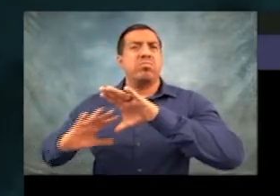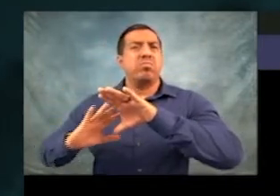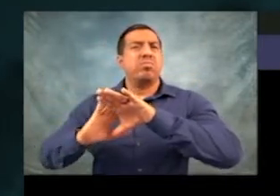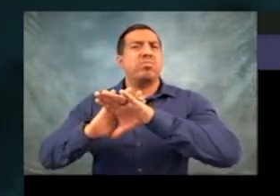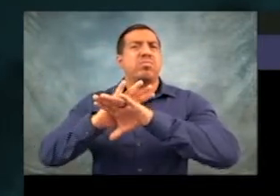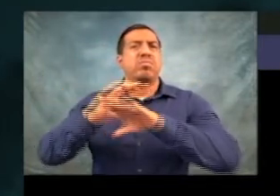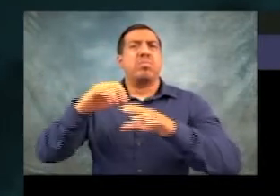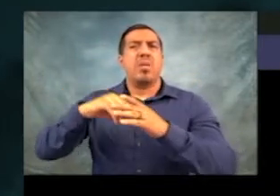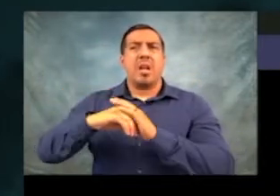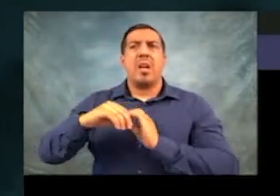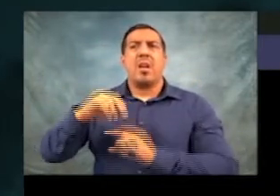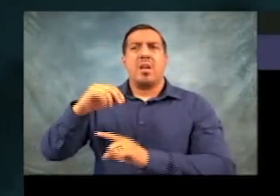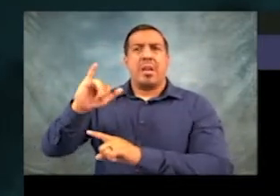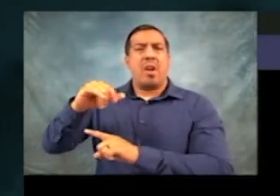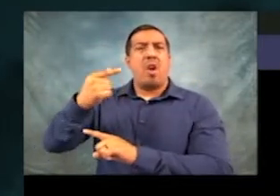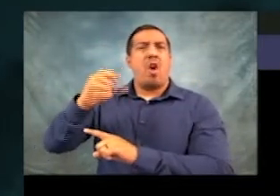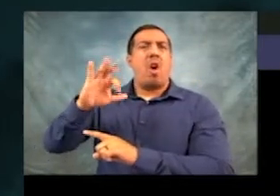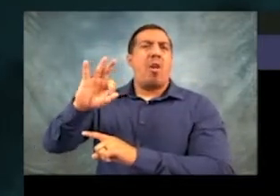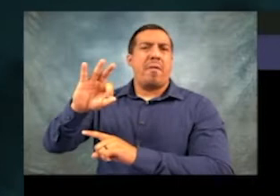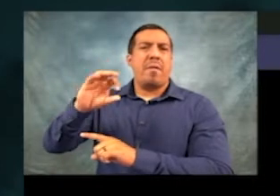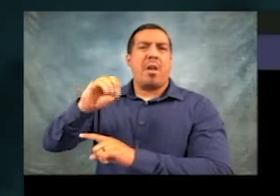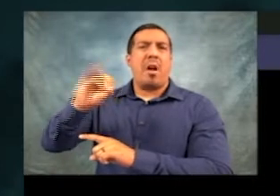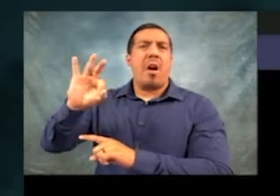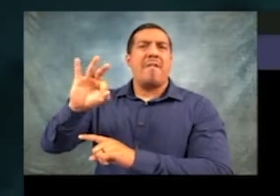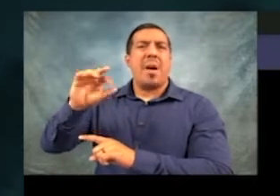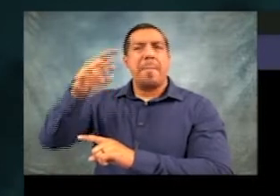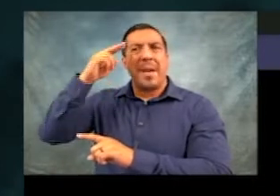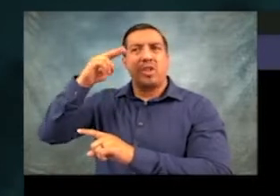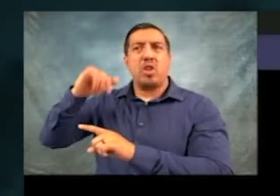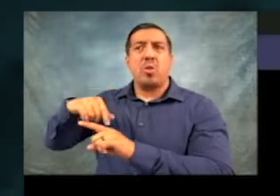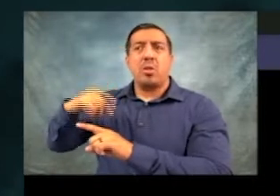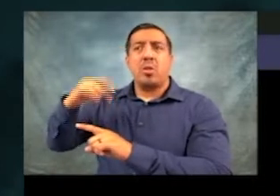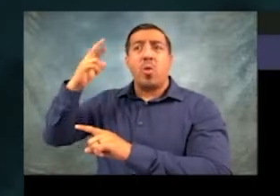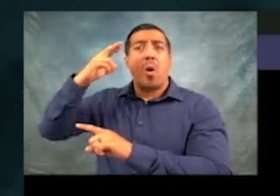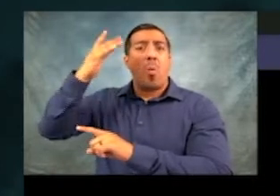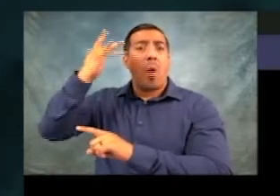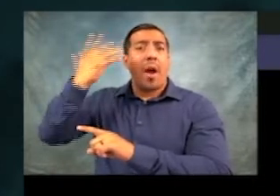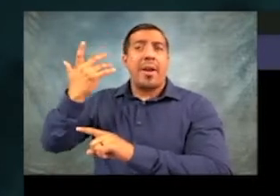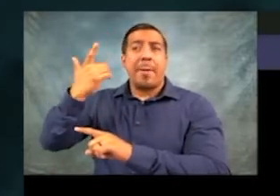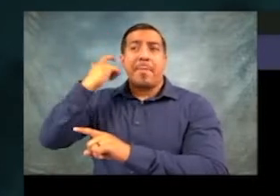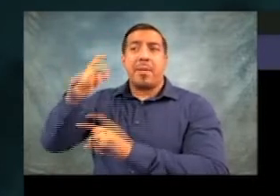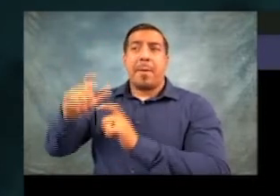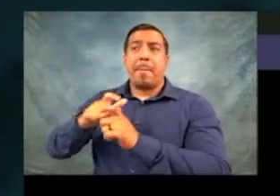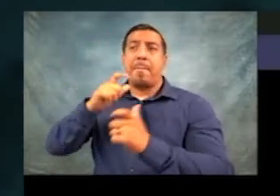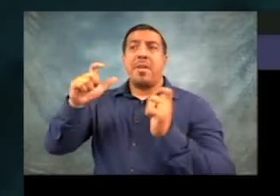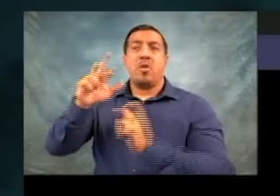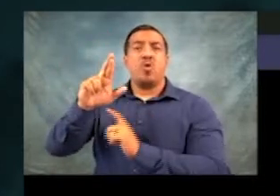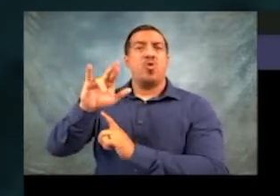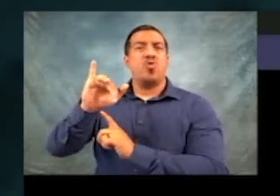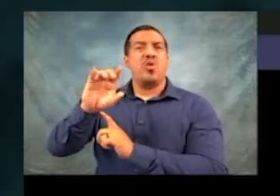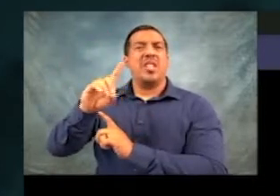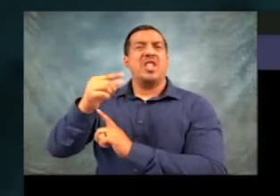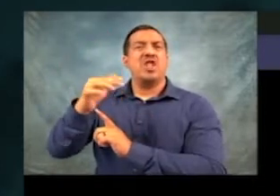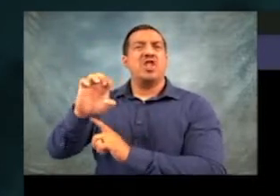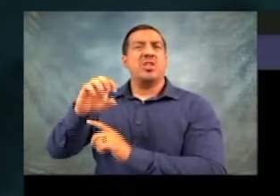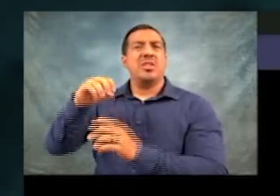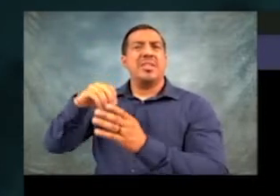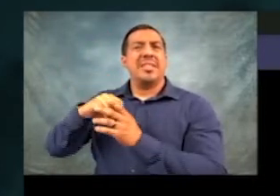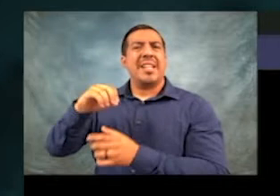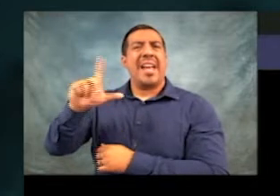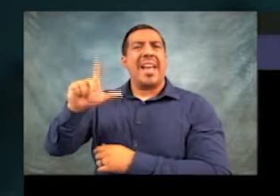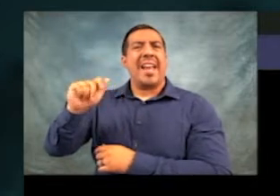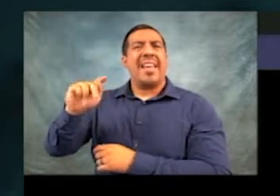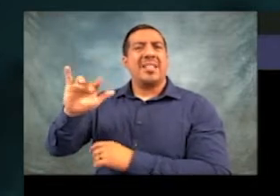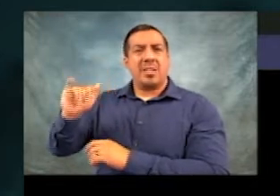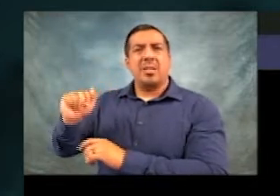into the Gulf of Mexico. And the reason for this is there was a big ridge out over the Atlantic, big